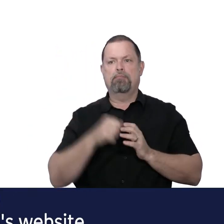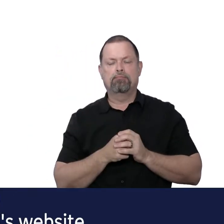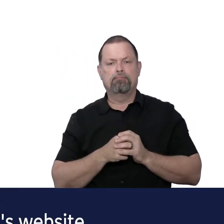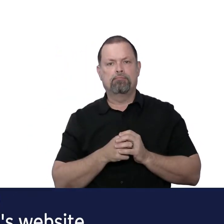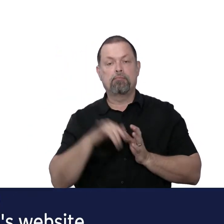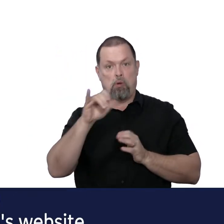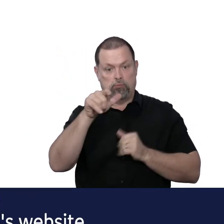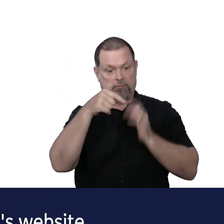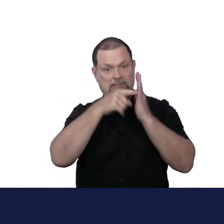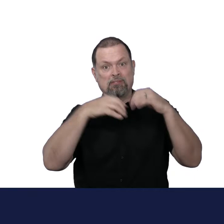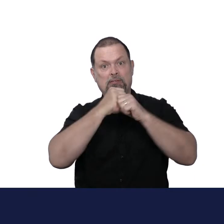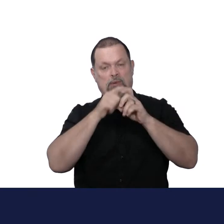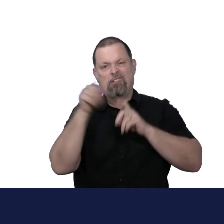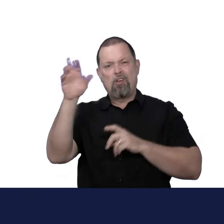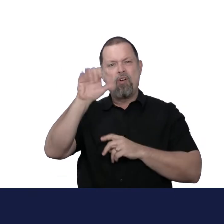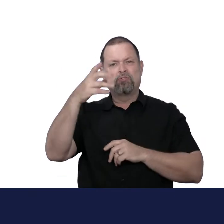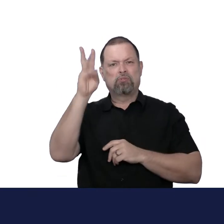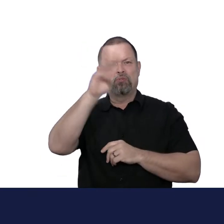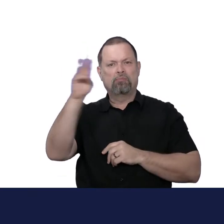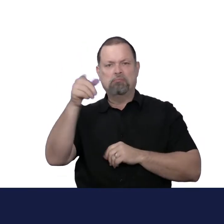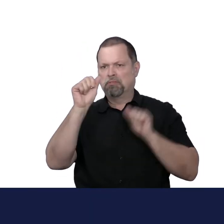summary on ARCH's website.